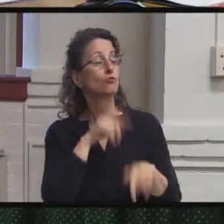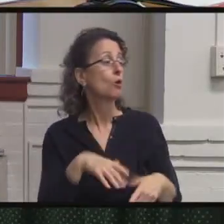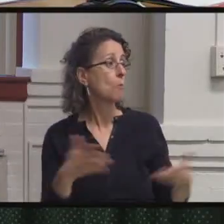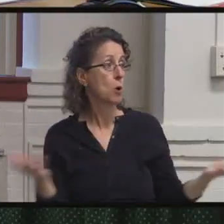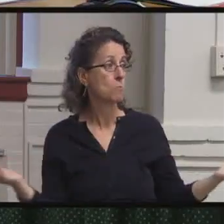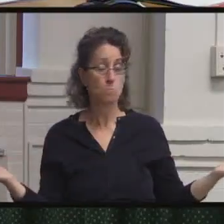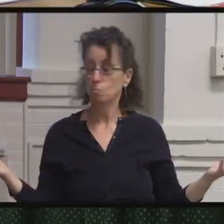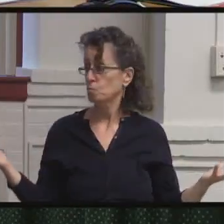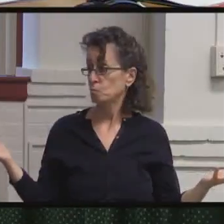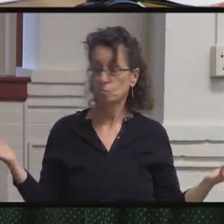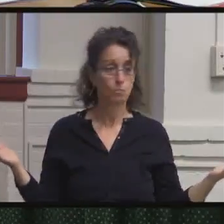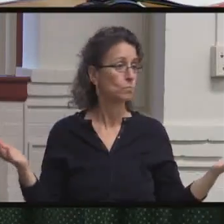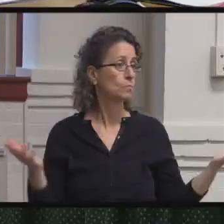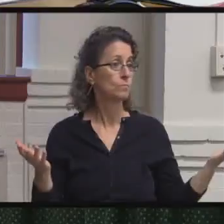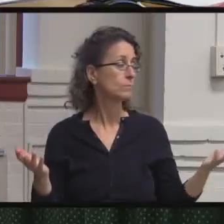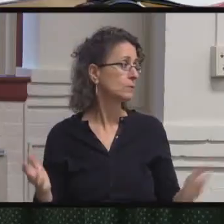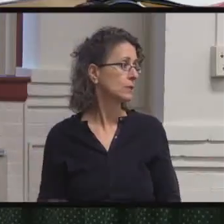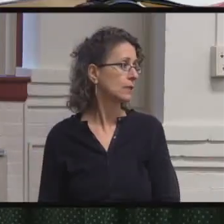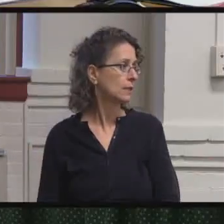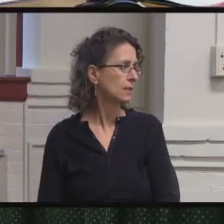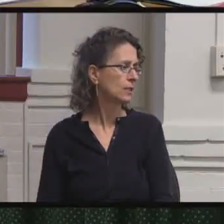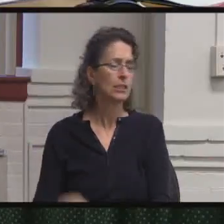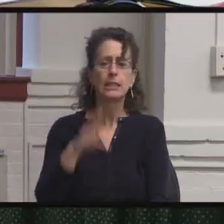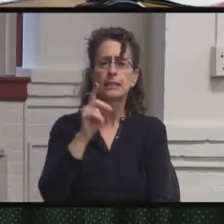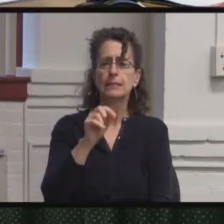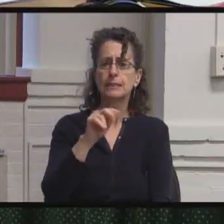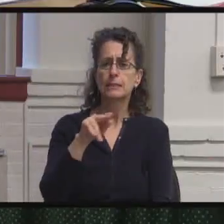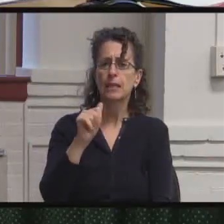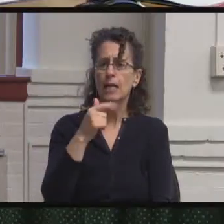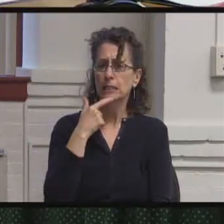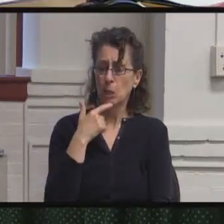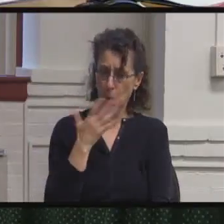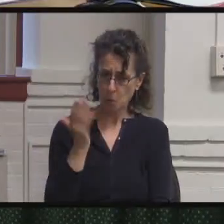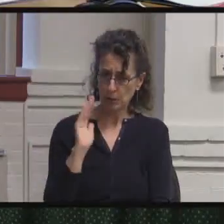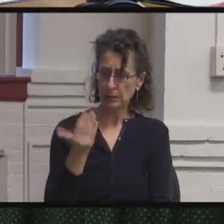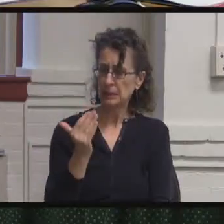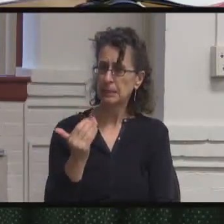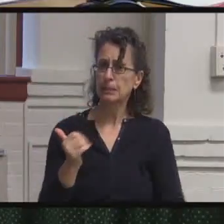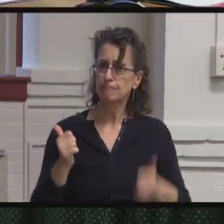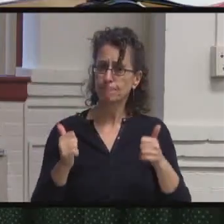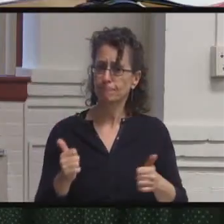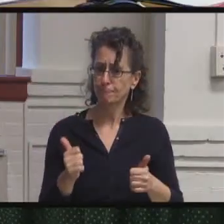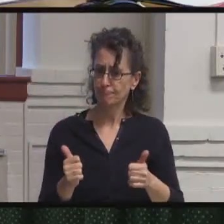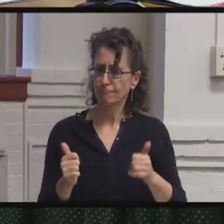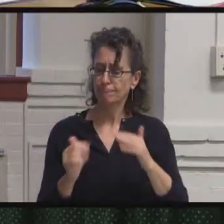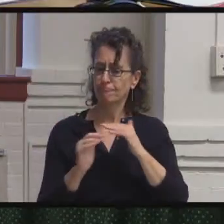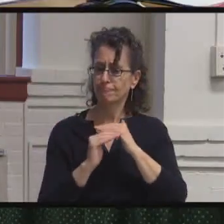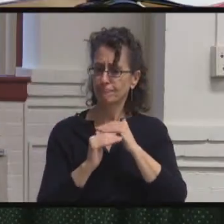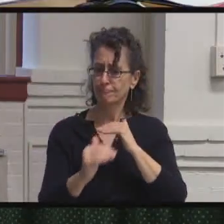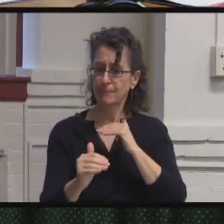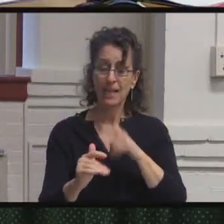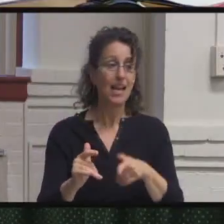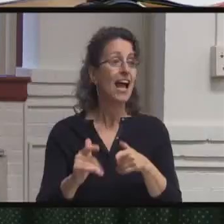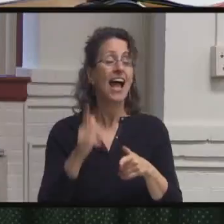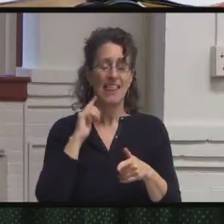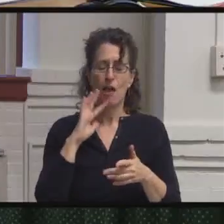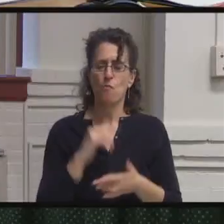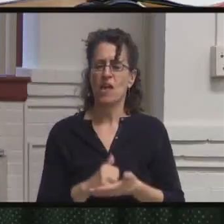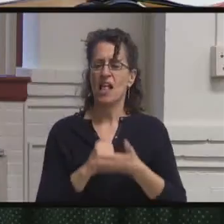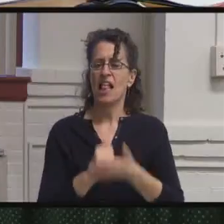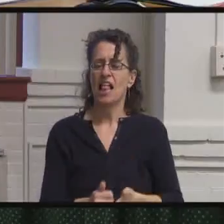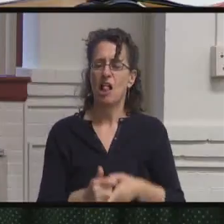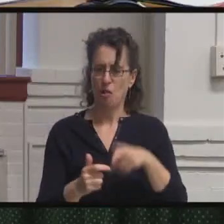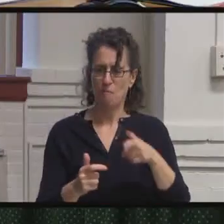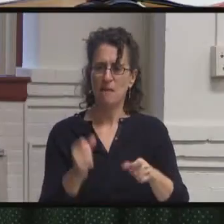Or anybody on the board? Well, I'm thinking it's favorable enough that we can eventually work towards keeping that pool open till Labor Day. That's there